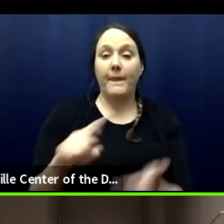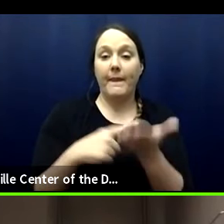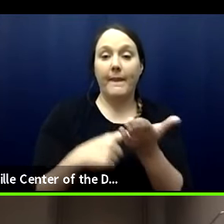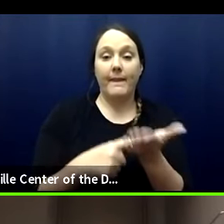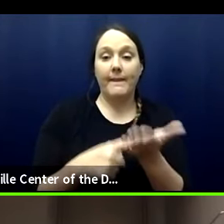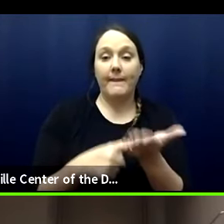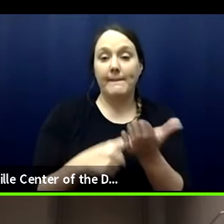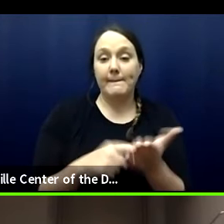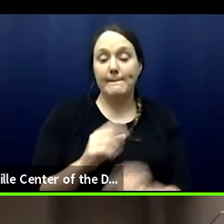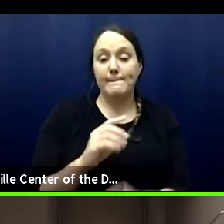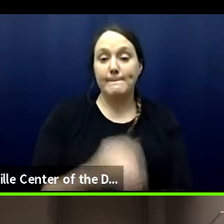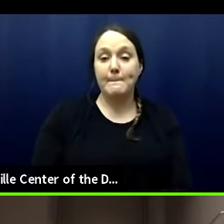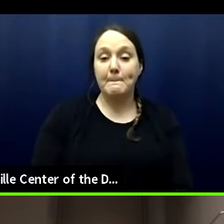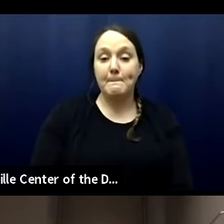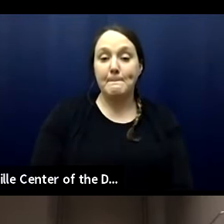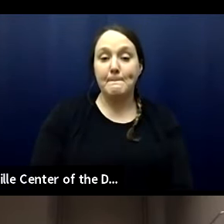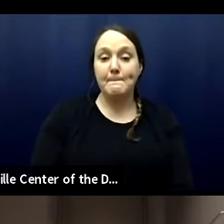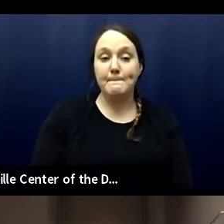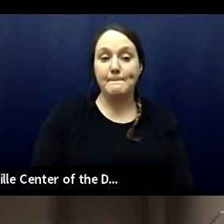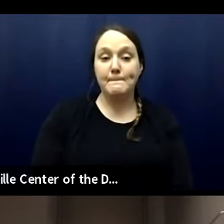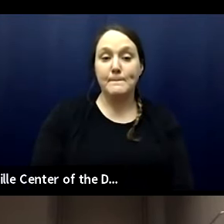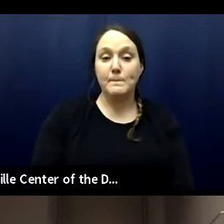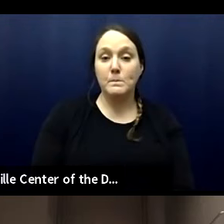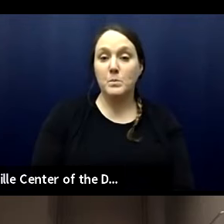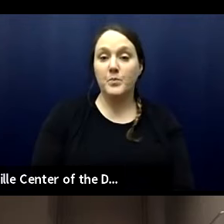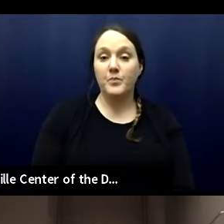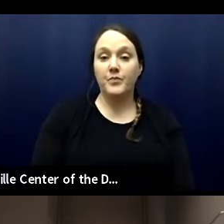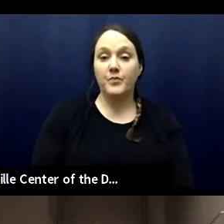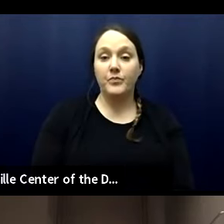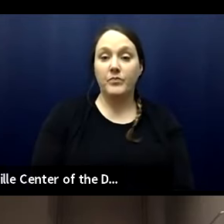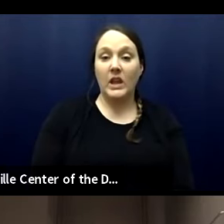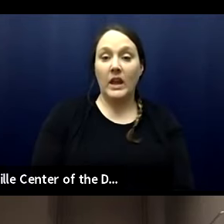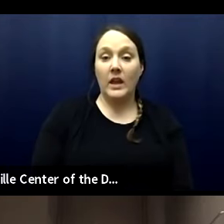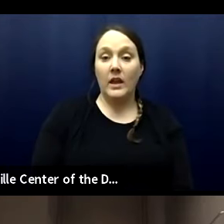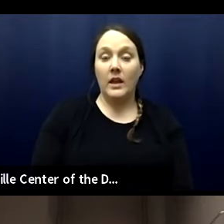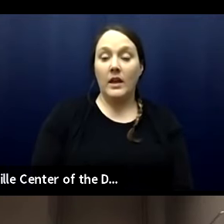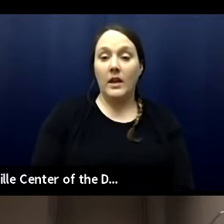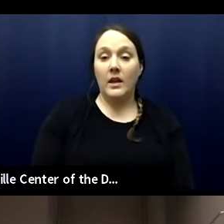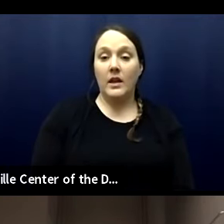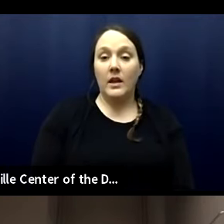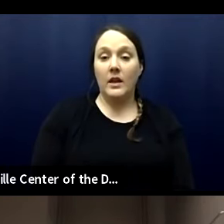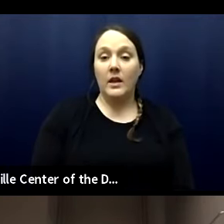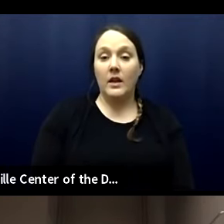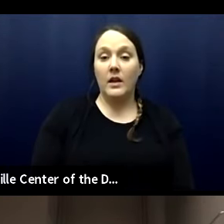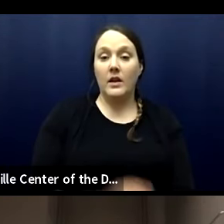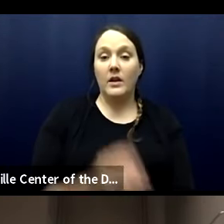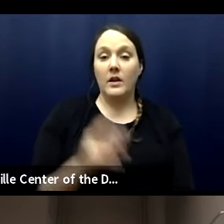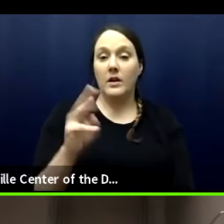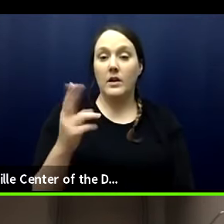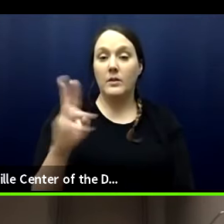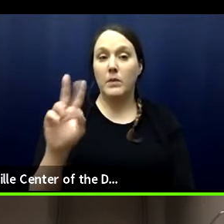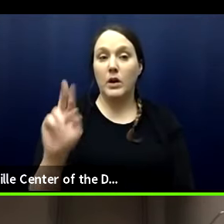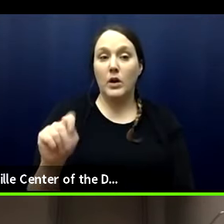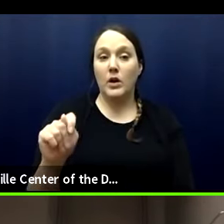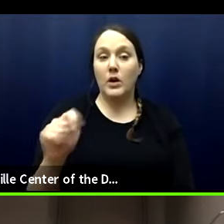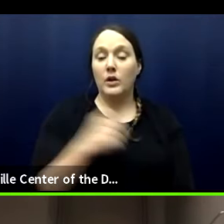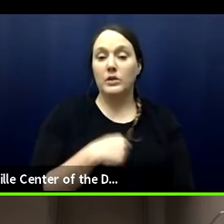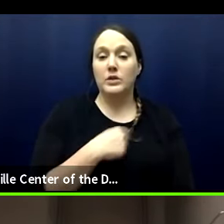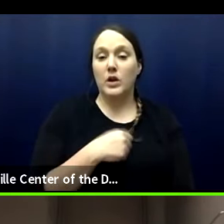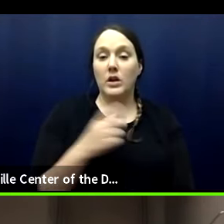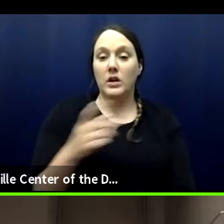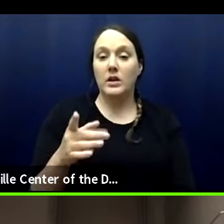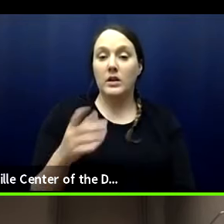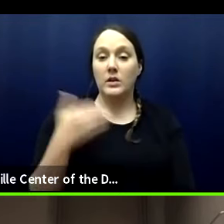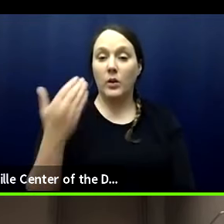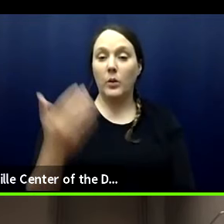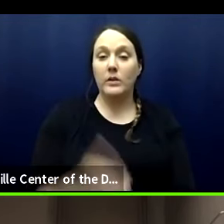recommendation? Yes. Hearing none, we'll call. Well, this is Maria Oh, Hurt. is her? Oh, sorry, Maria.